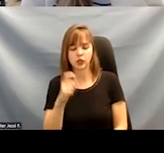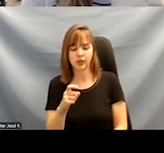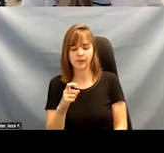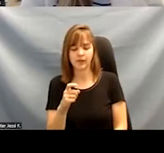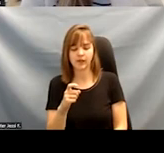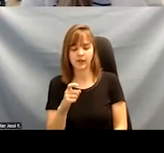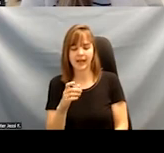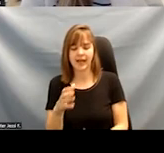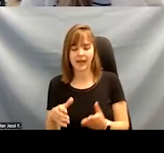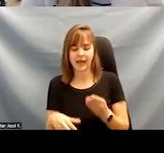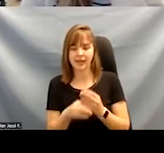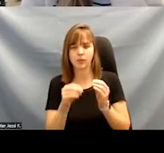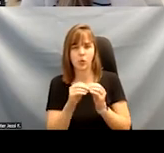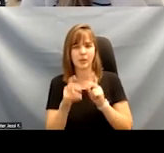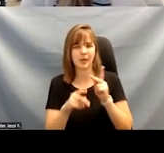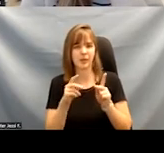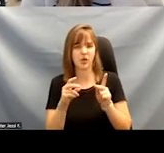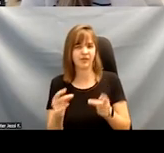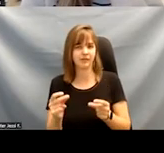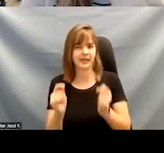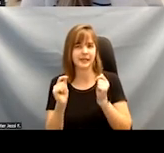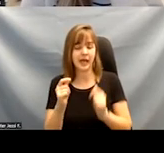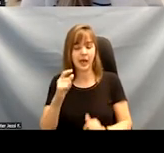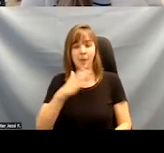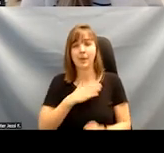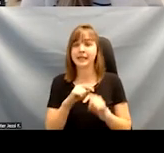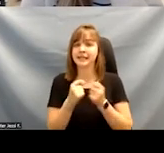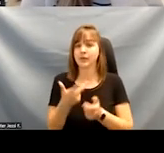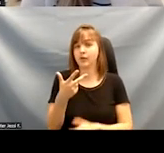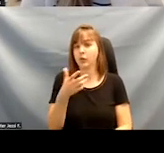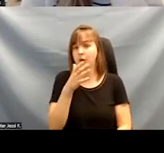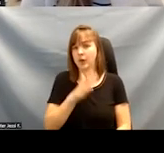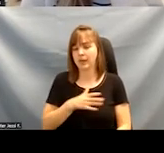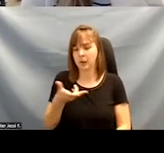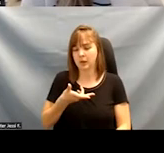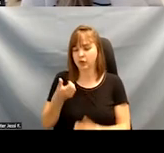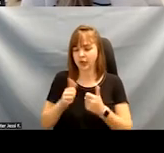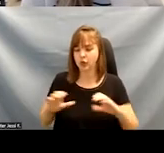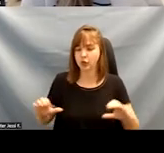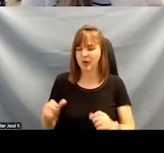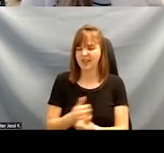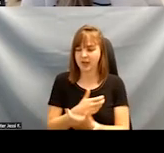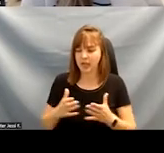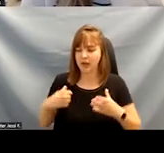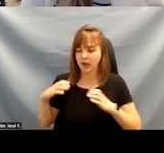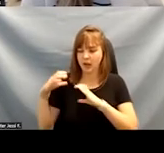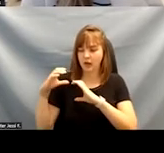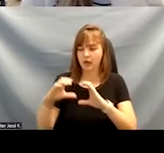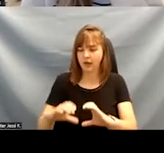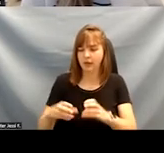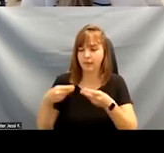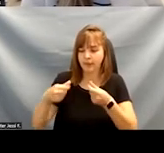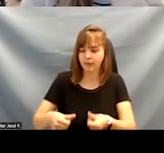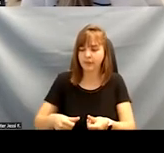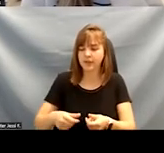three, we tried to, you know, do everything. And I realized that that's like the expectation of entrepreneurs is to wear